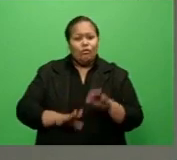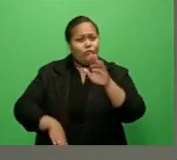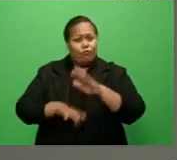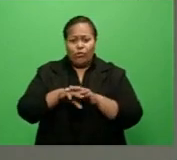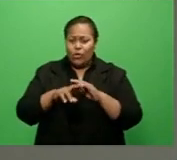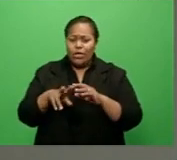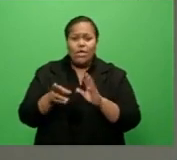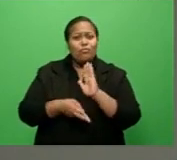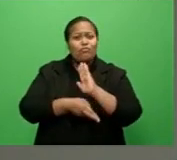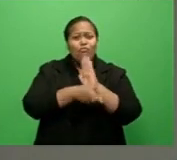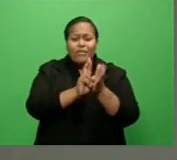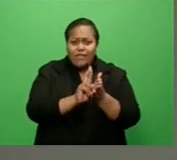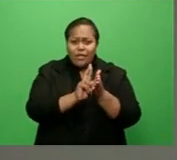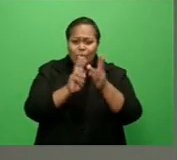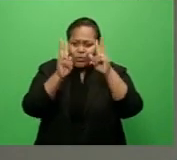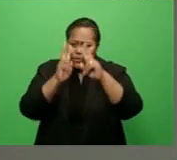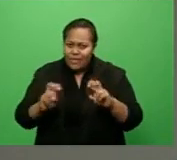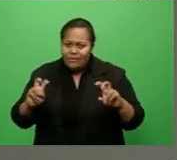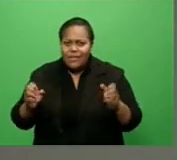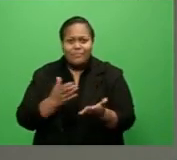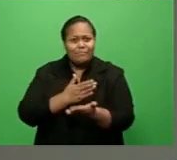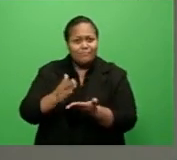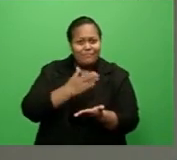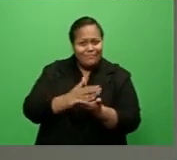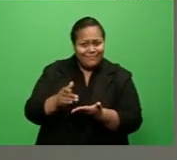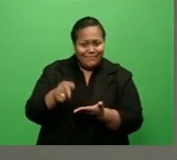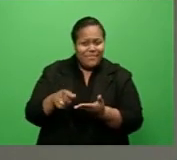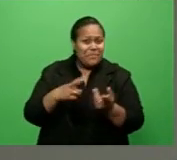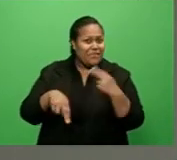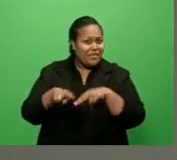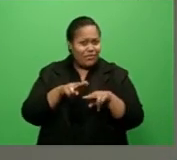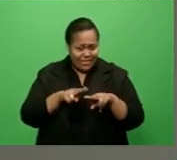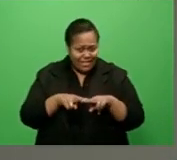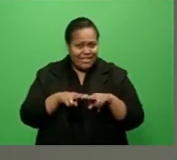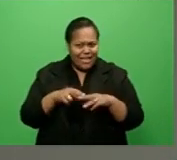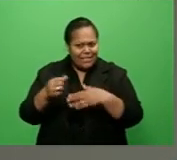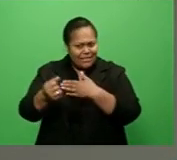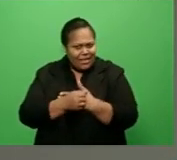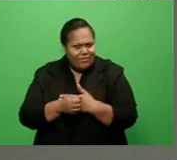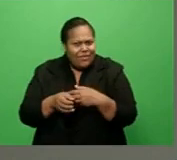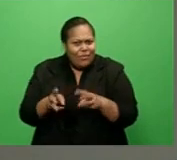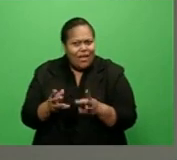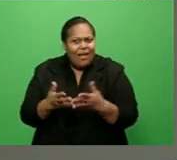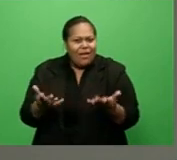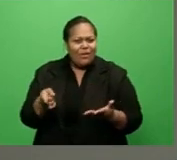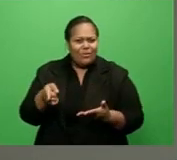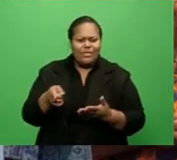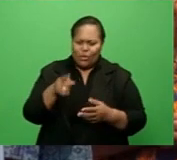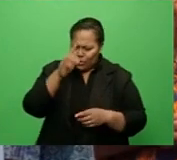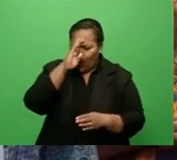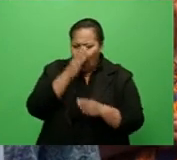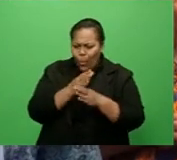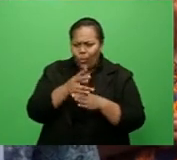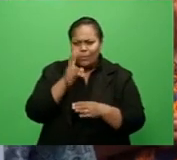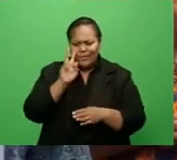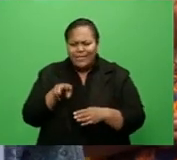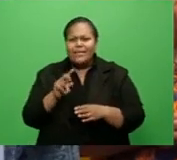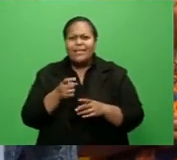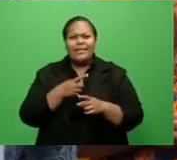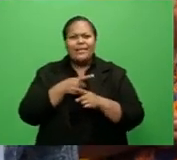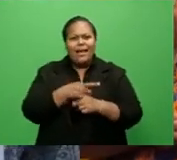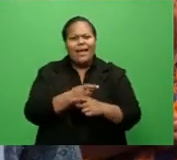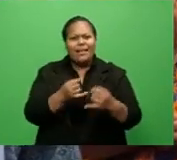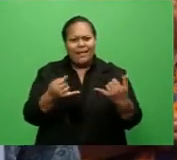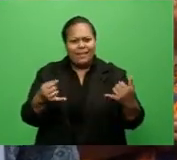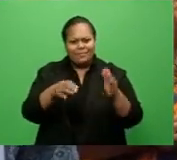survey on the superannuation in Fiji and the safety nets, and I hope to see a guideline of that coming out soon, because COVID has really exposed